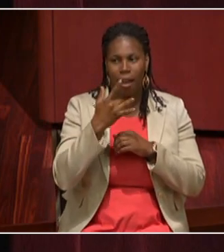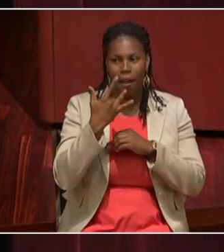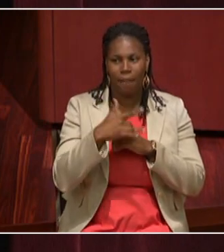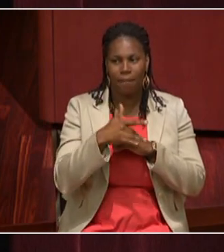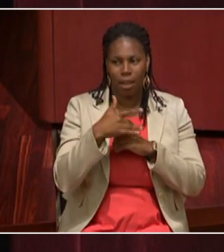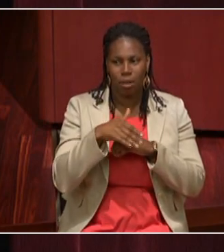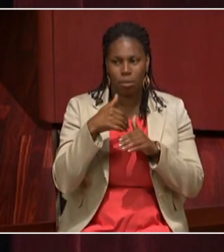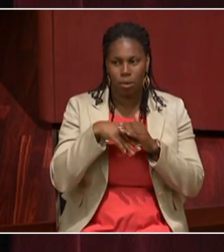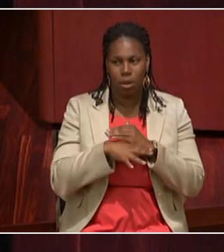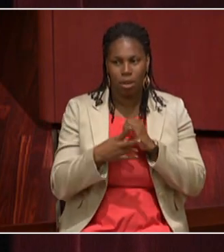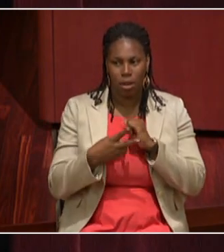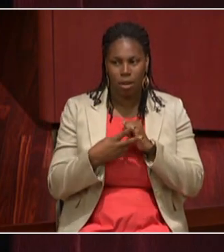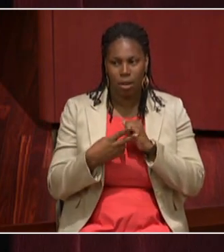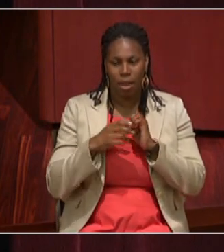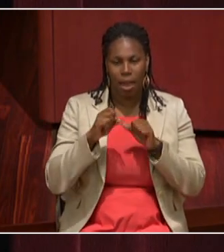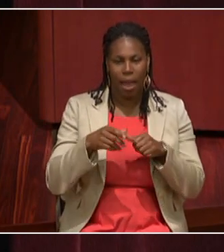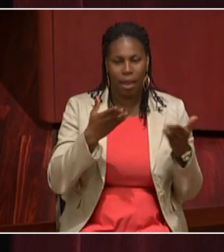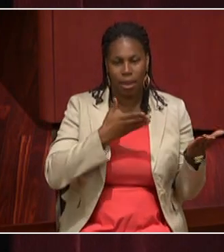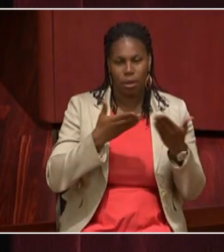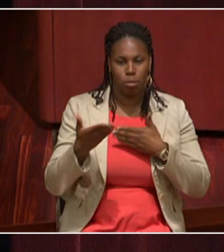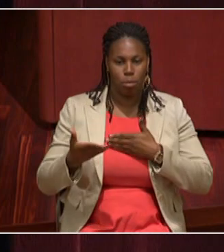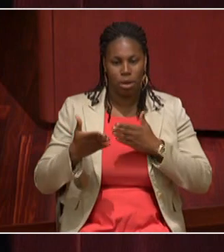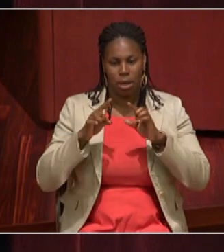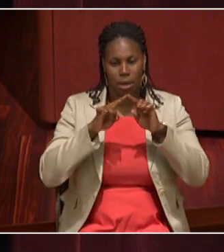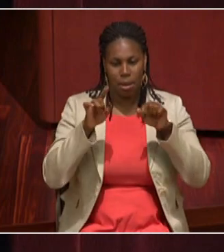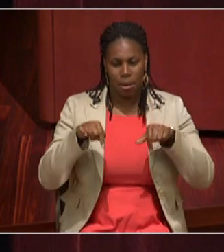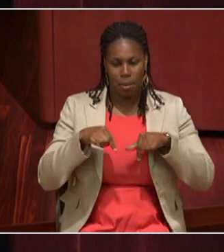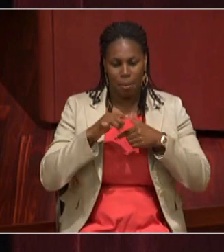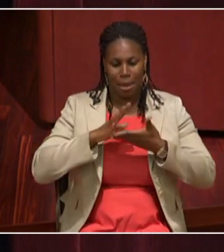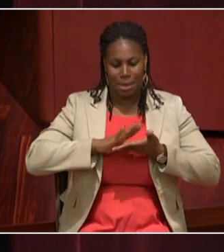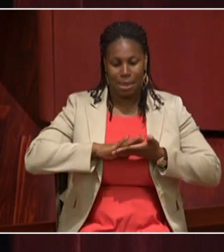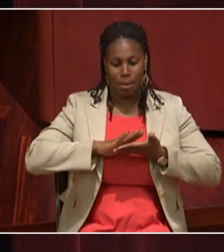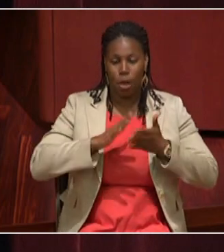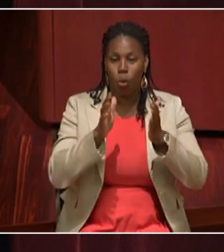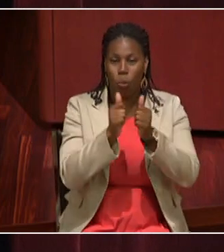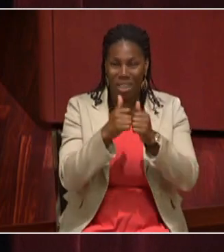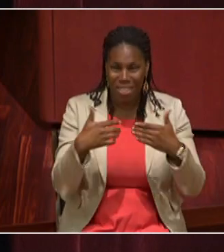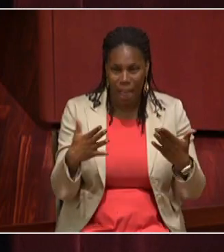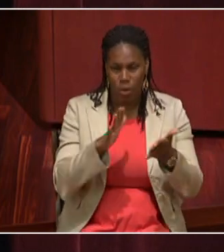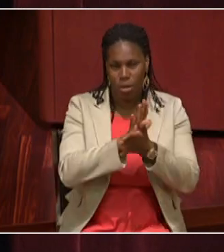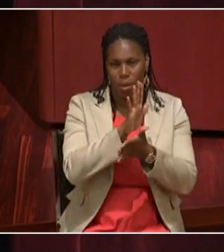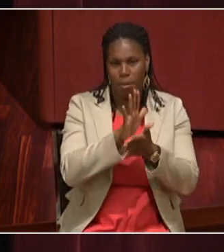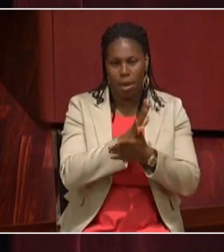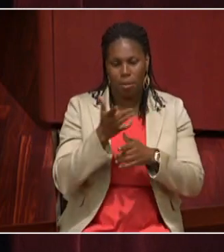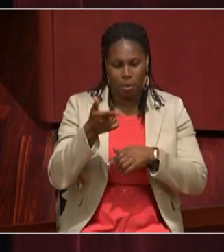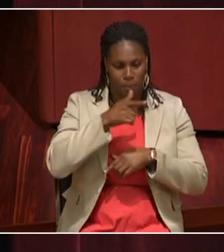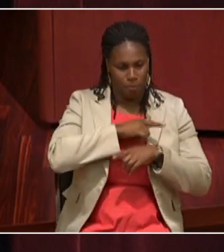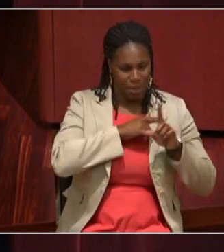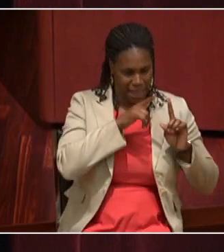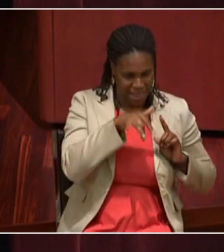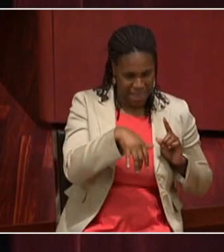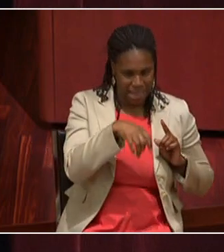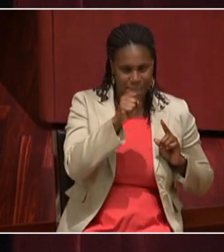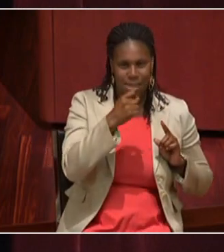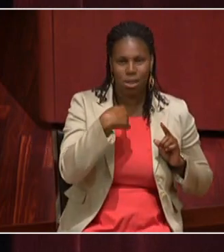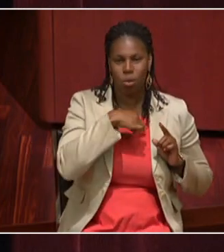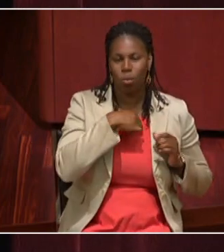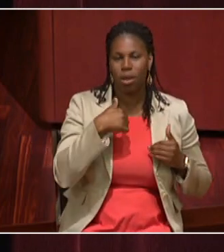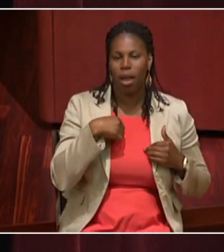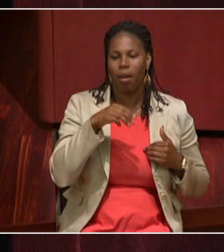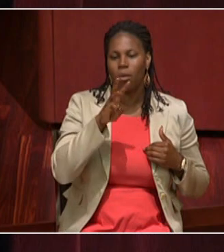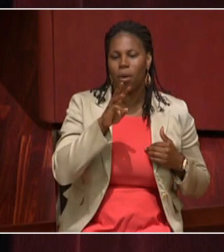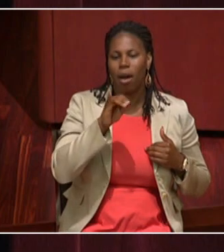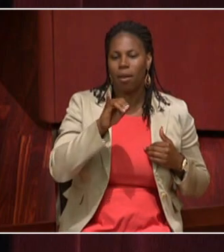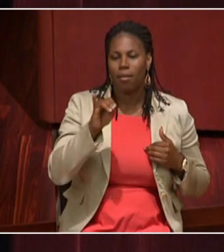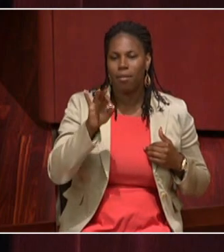so I can just bring my tablet without all of the paper? Absolutely. We have Wi-Fi in the National Archives